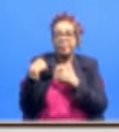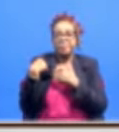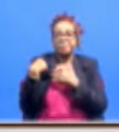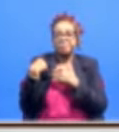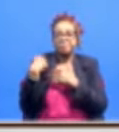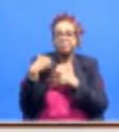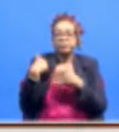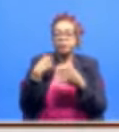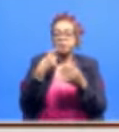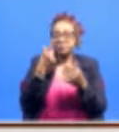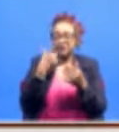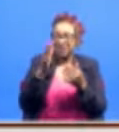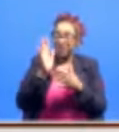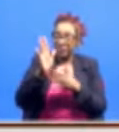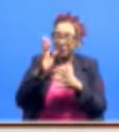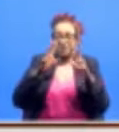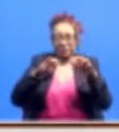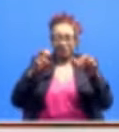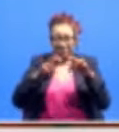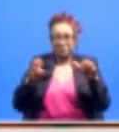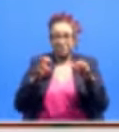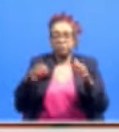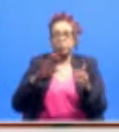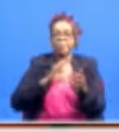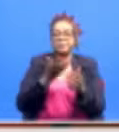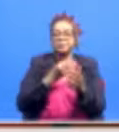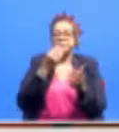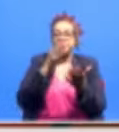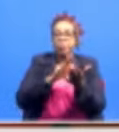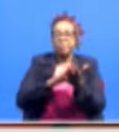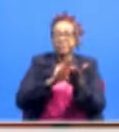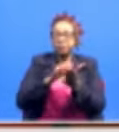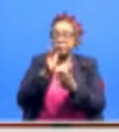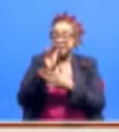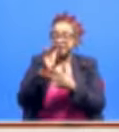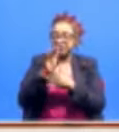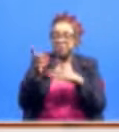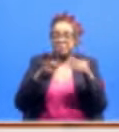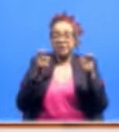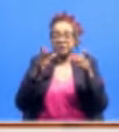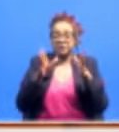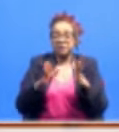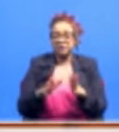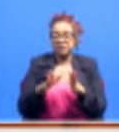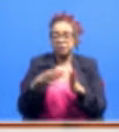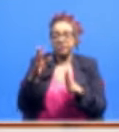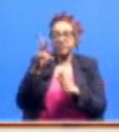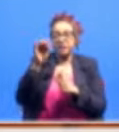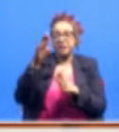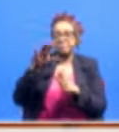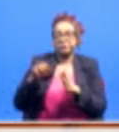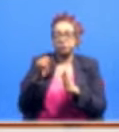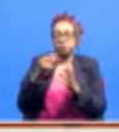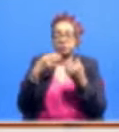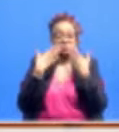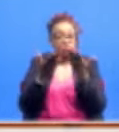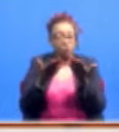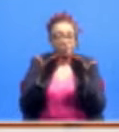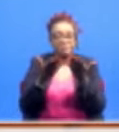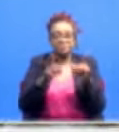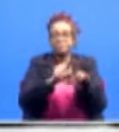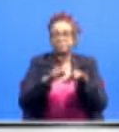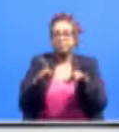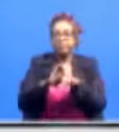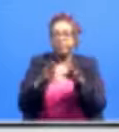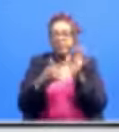are investigating? The committee promised to call in the managing director of KEBS to respond to the allegations. Further, an exhibit